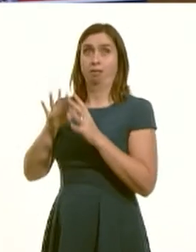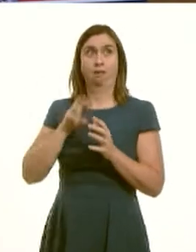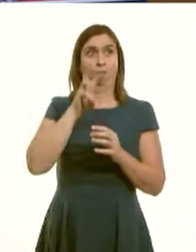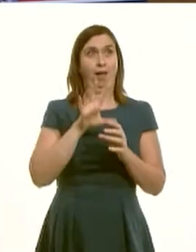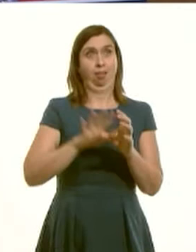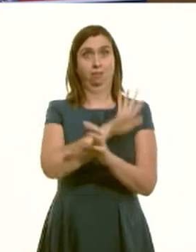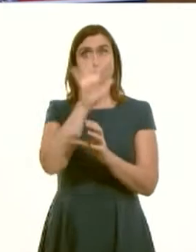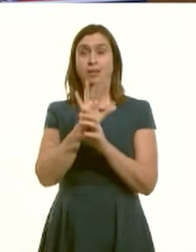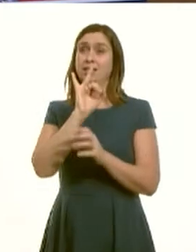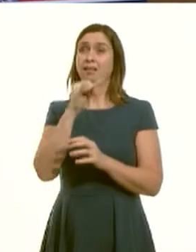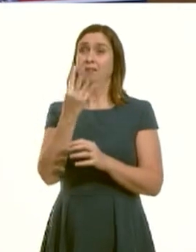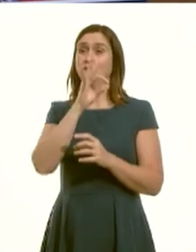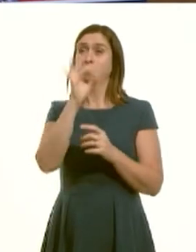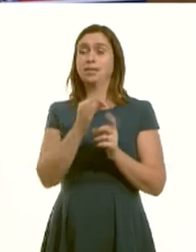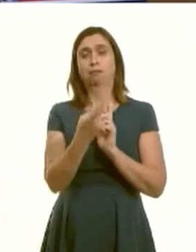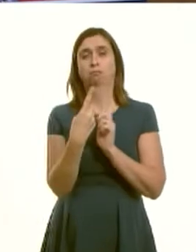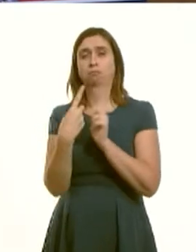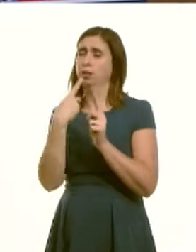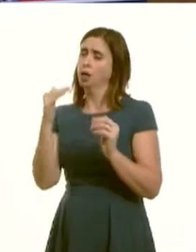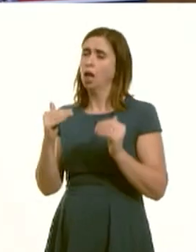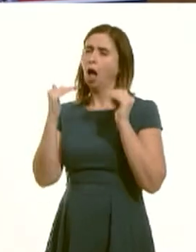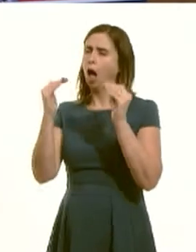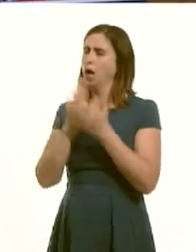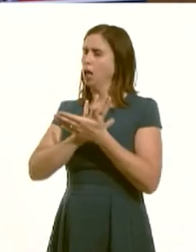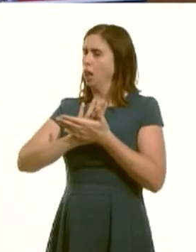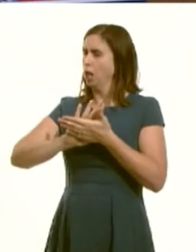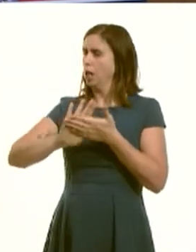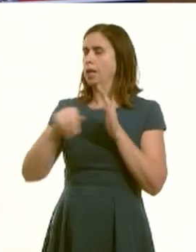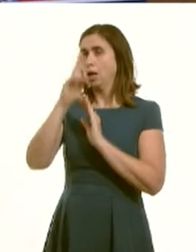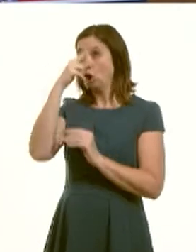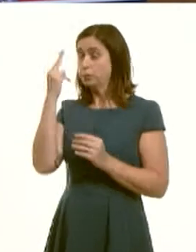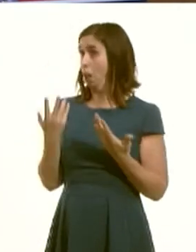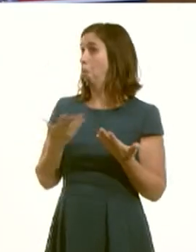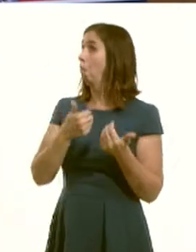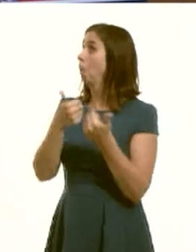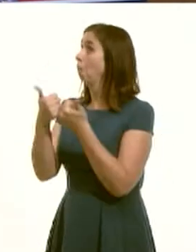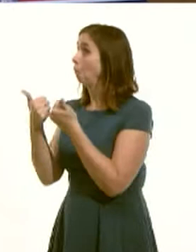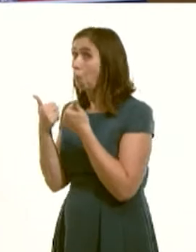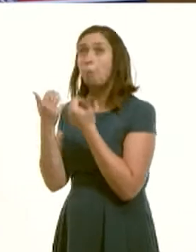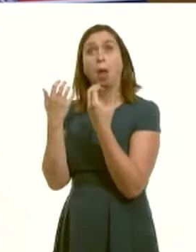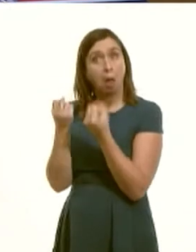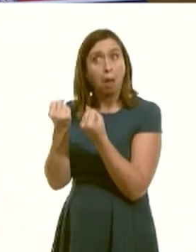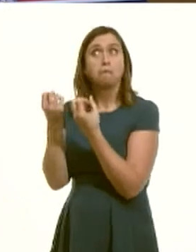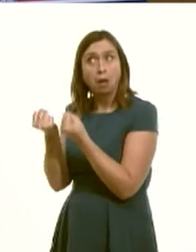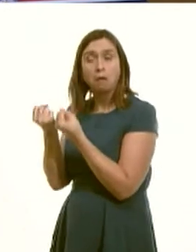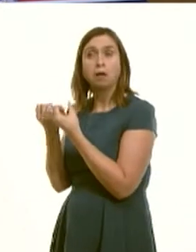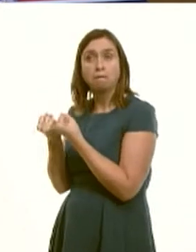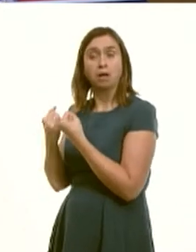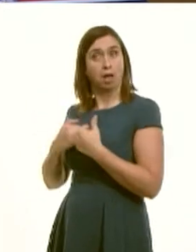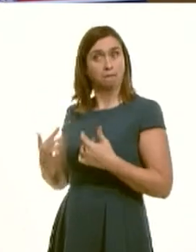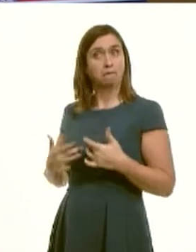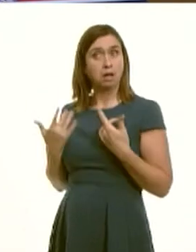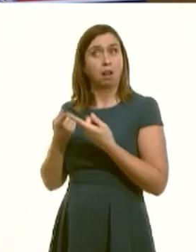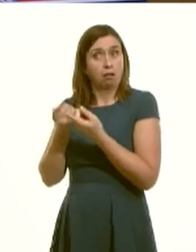And 74% of respondents reported high standards of cleanliness in the hospital environment. Those are some examples of what I would